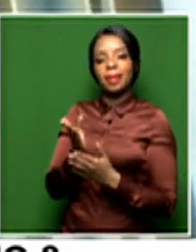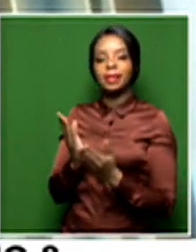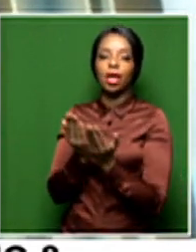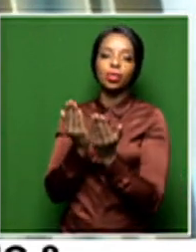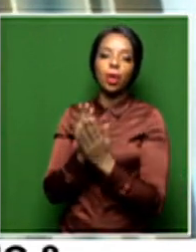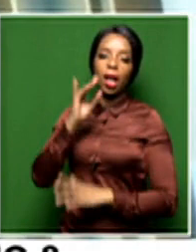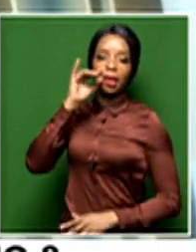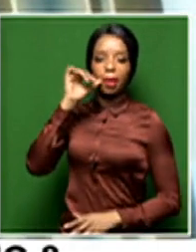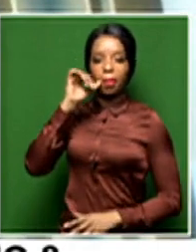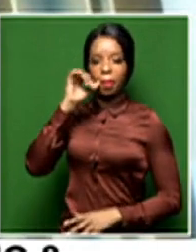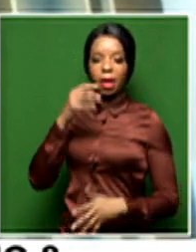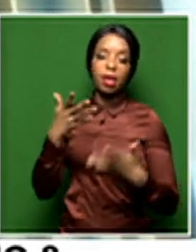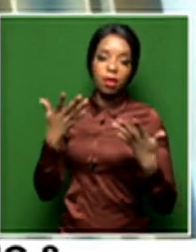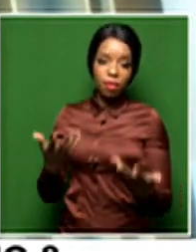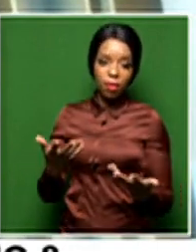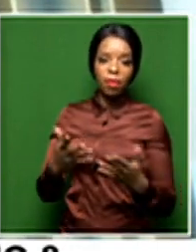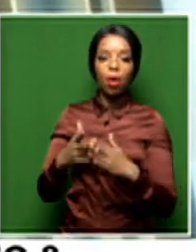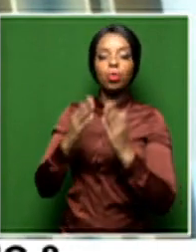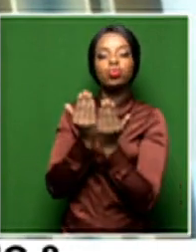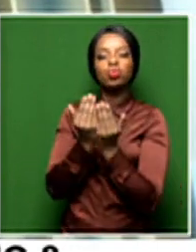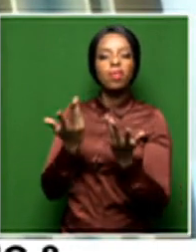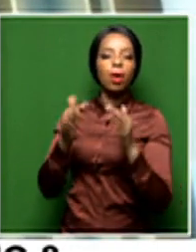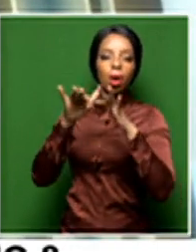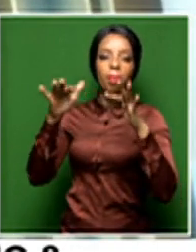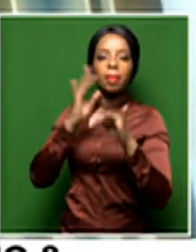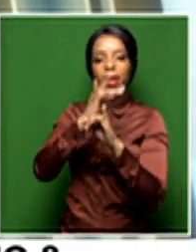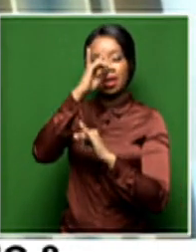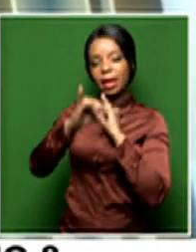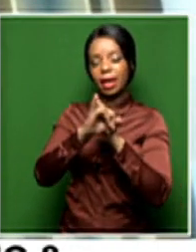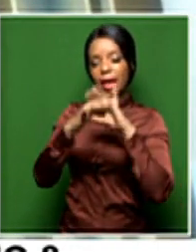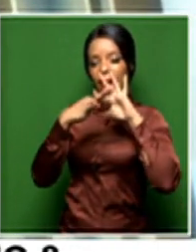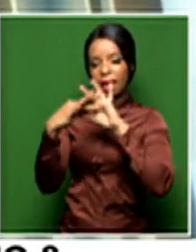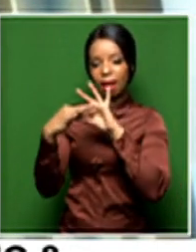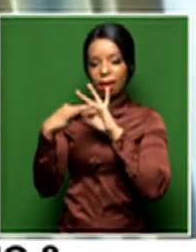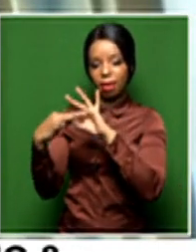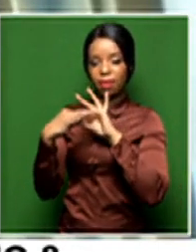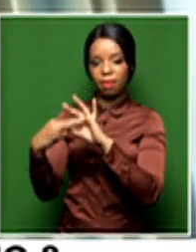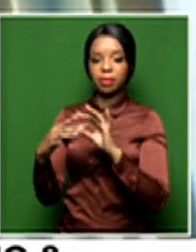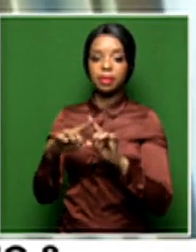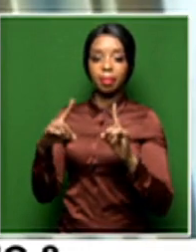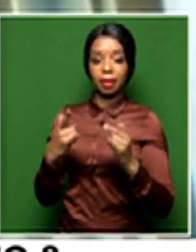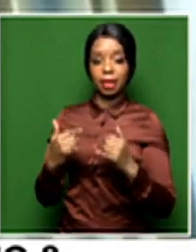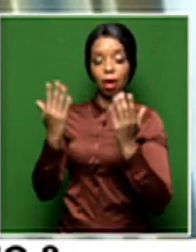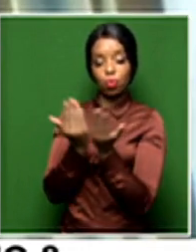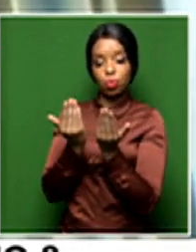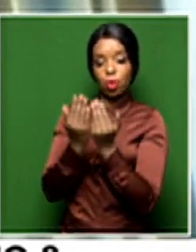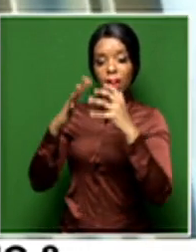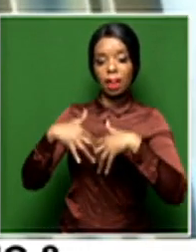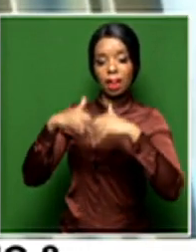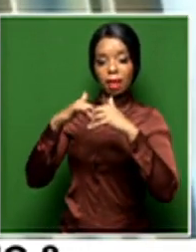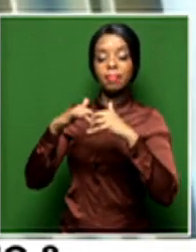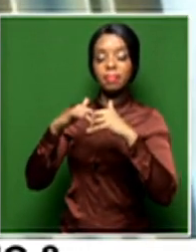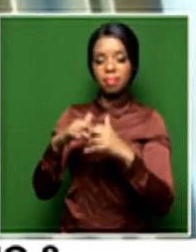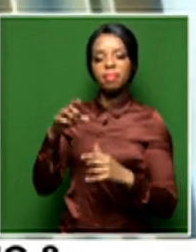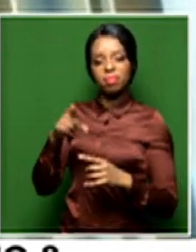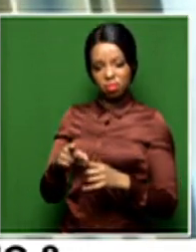International Affairs, with the sole purpose of having now a school that is going to be operating akin to what